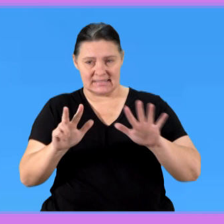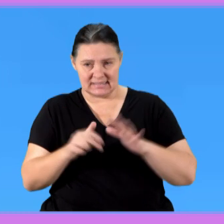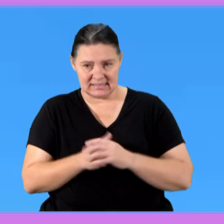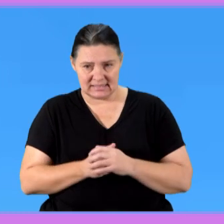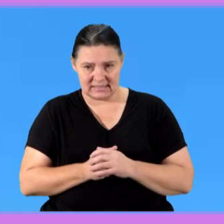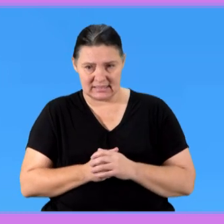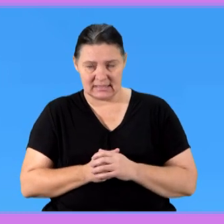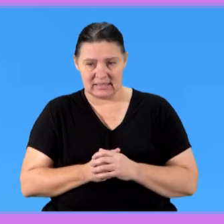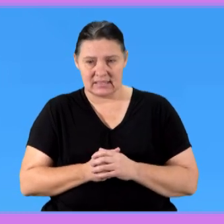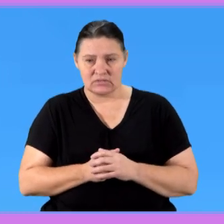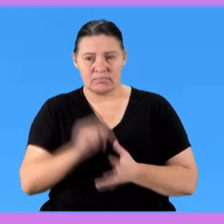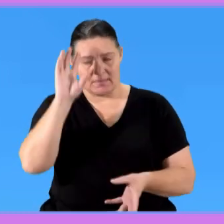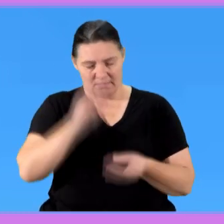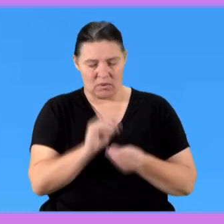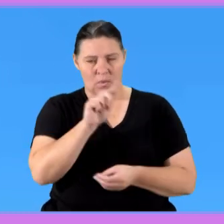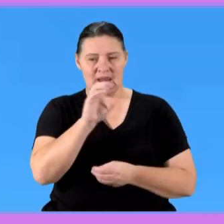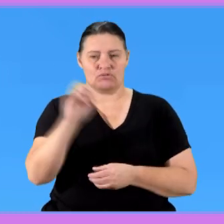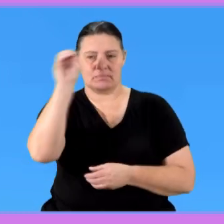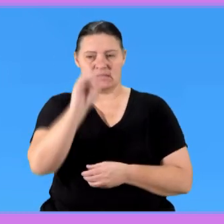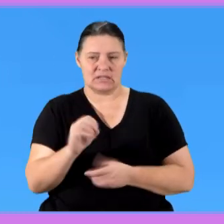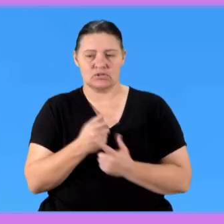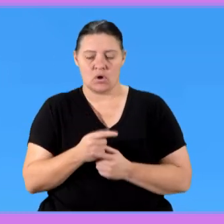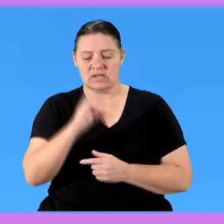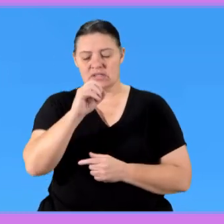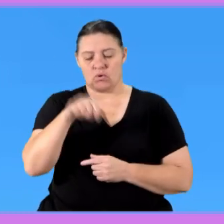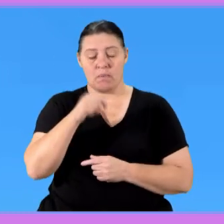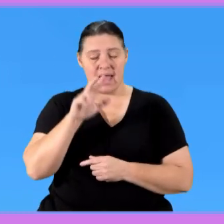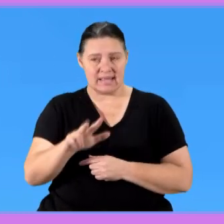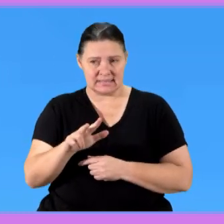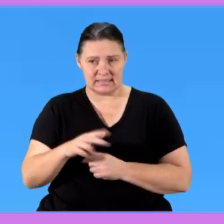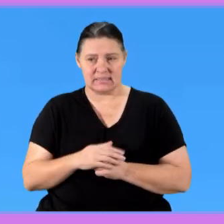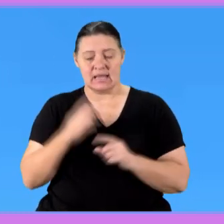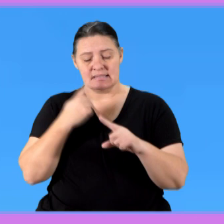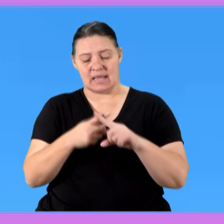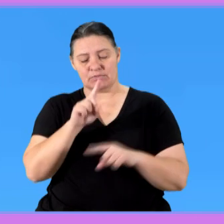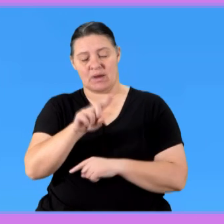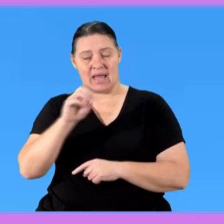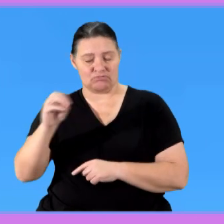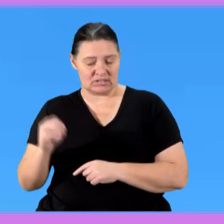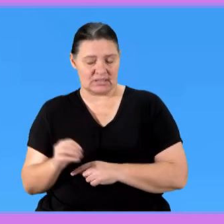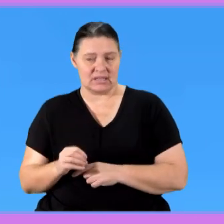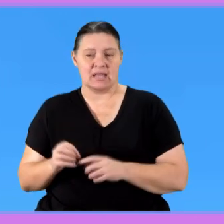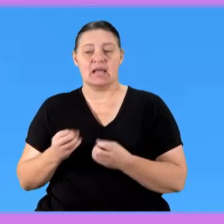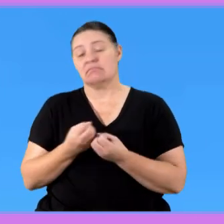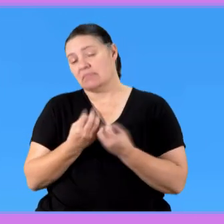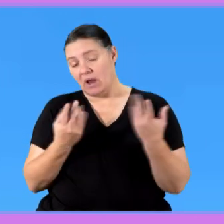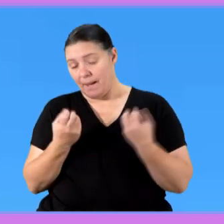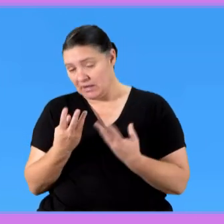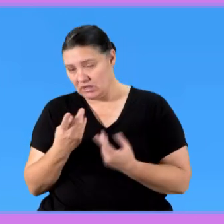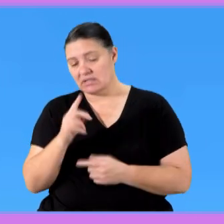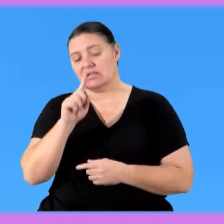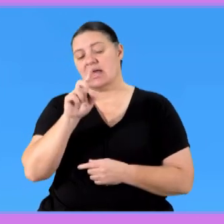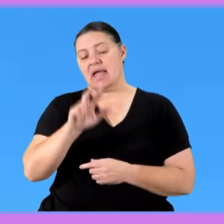0.8. Okay, so we work that to 100%. So I say 0.8 multiplied by 100.